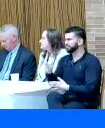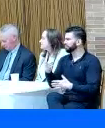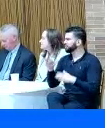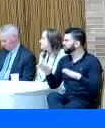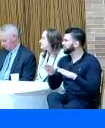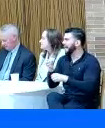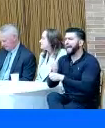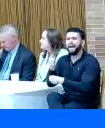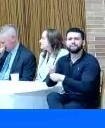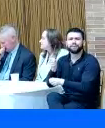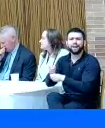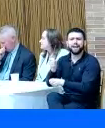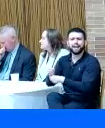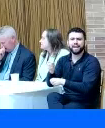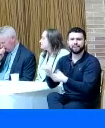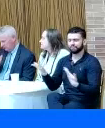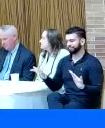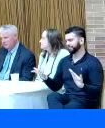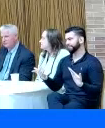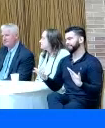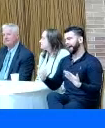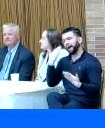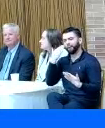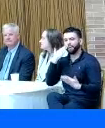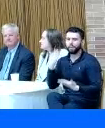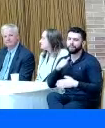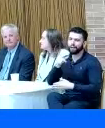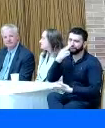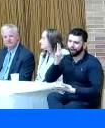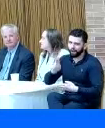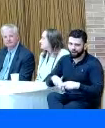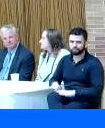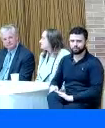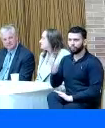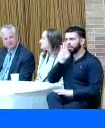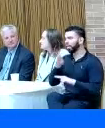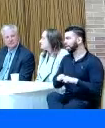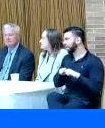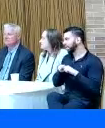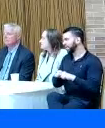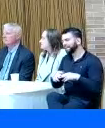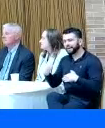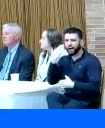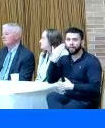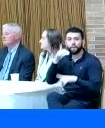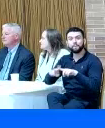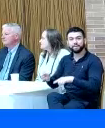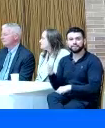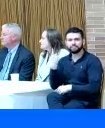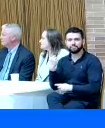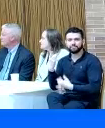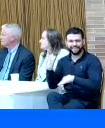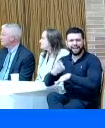year this is something that's not necessarily fun this is something that you just have to do but today we're going to make it a little bit